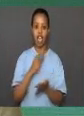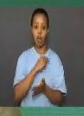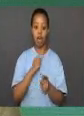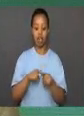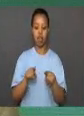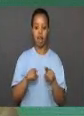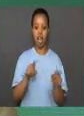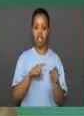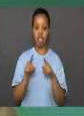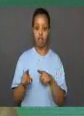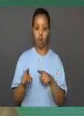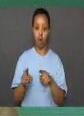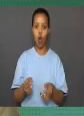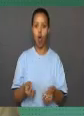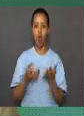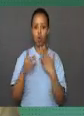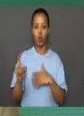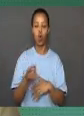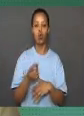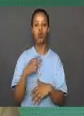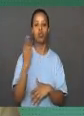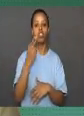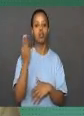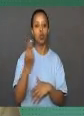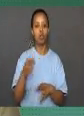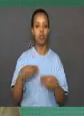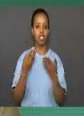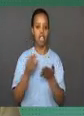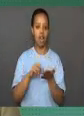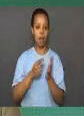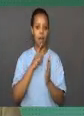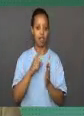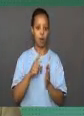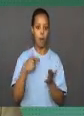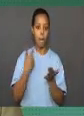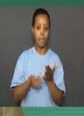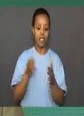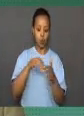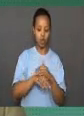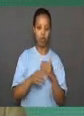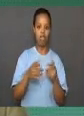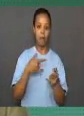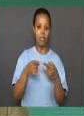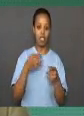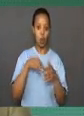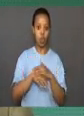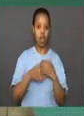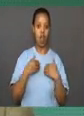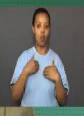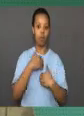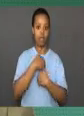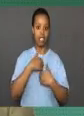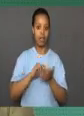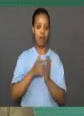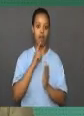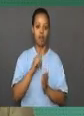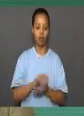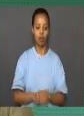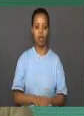behavior provide many benefits to the animals that engage in them.